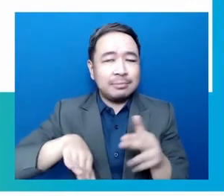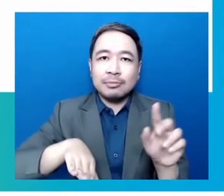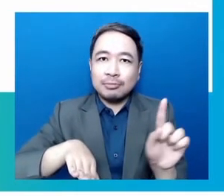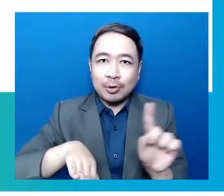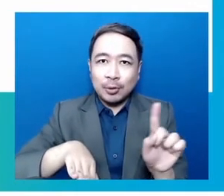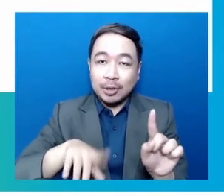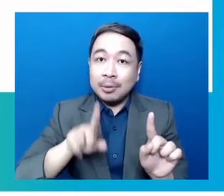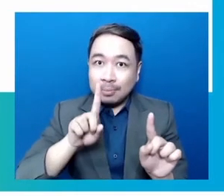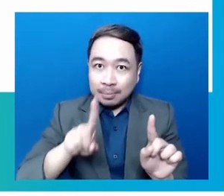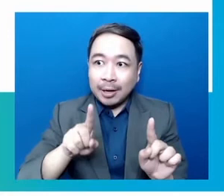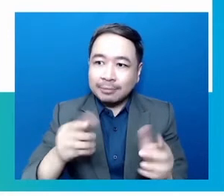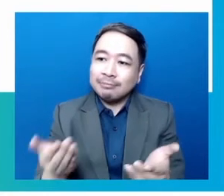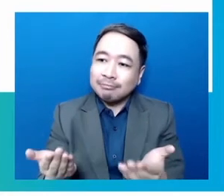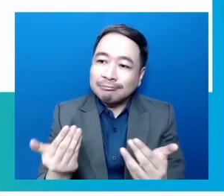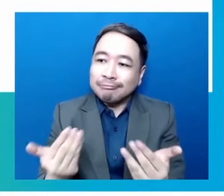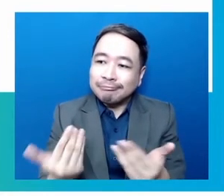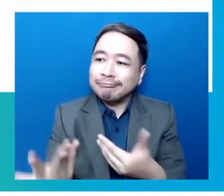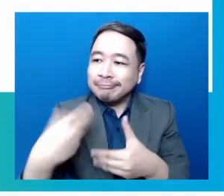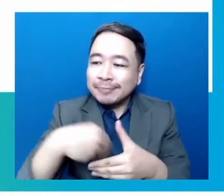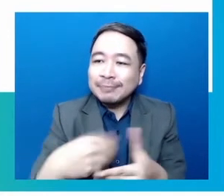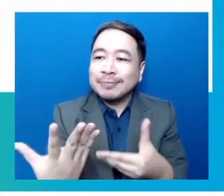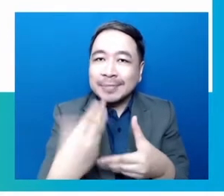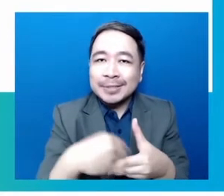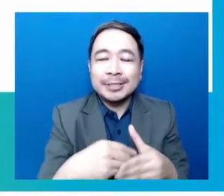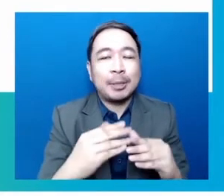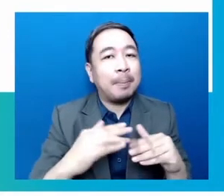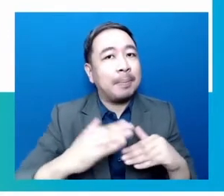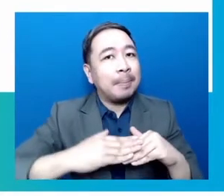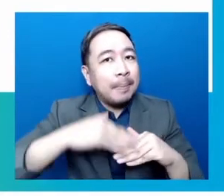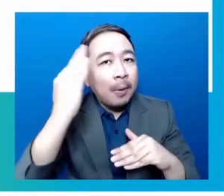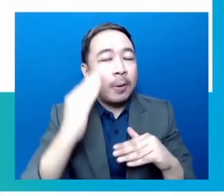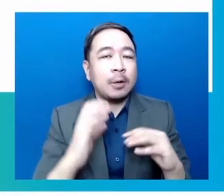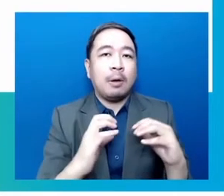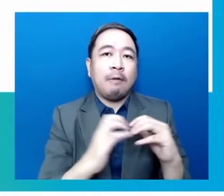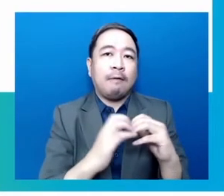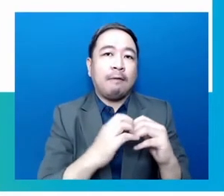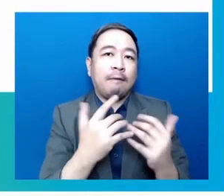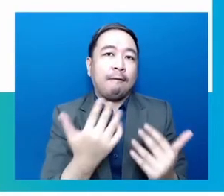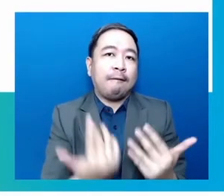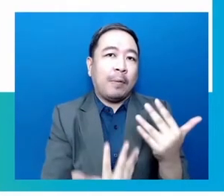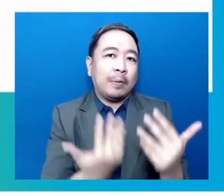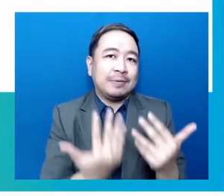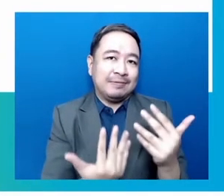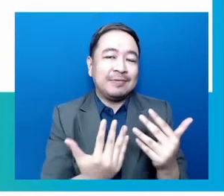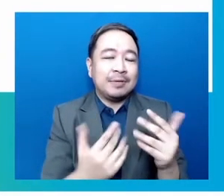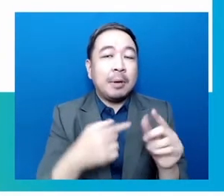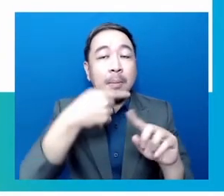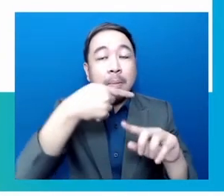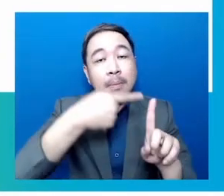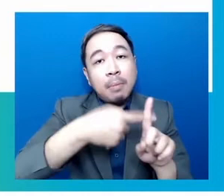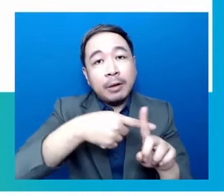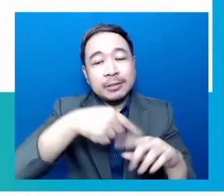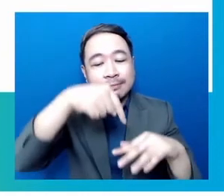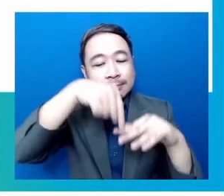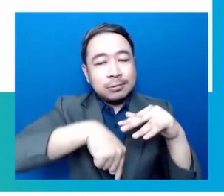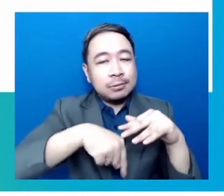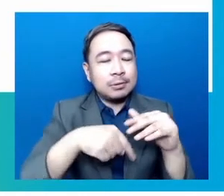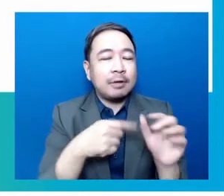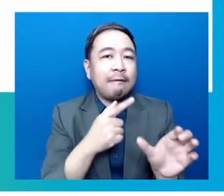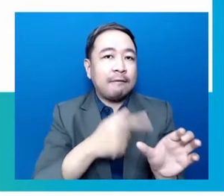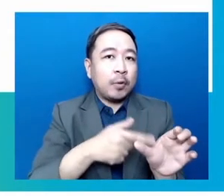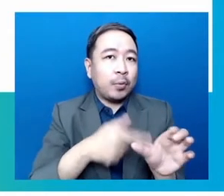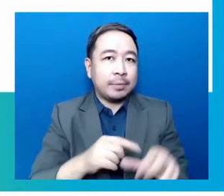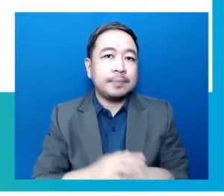for coal and other fossil fuels. Next slide, please. Our recommendations also include updating